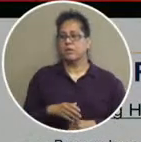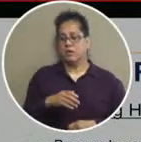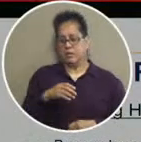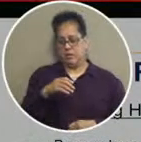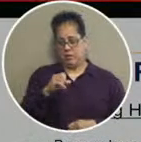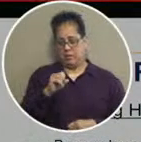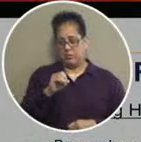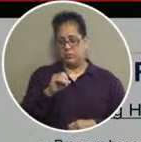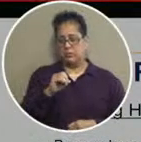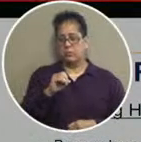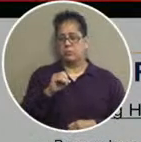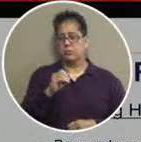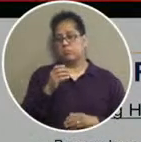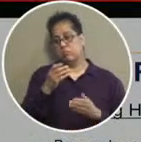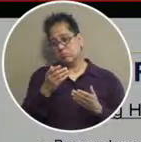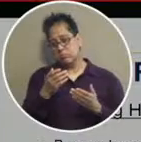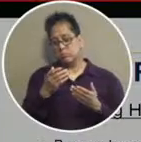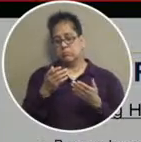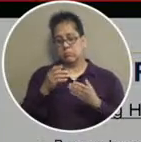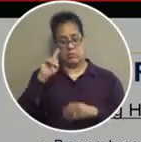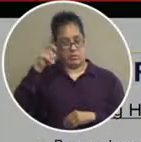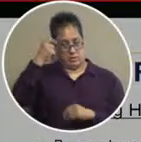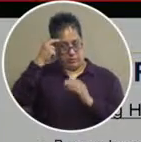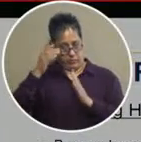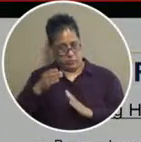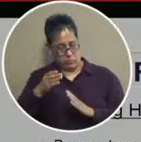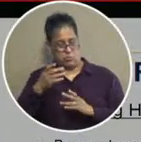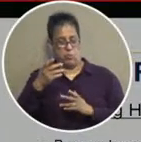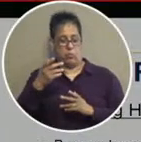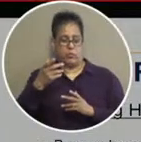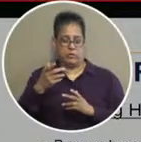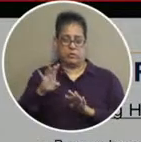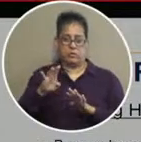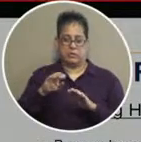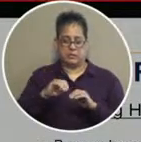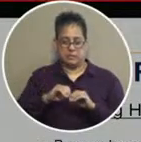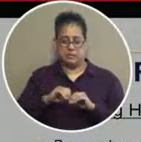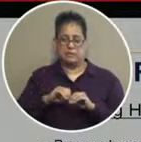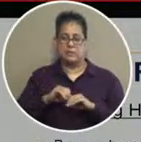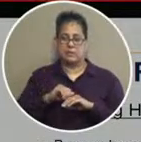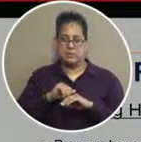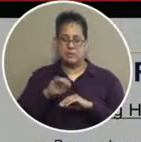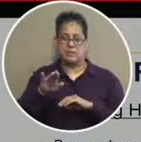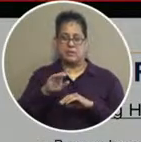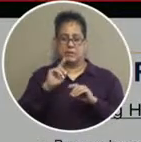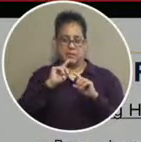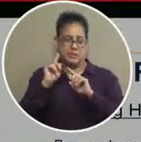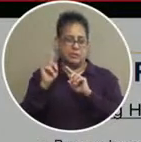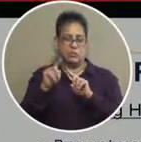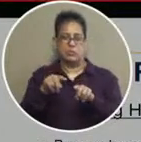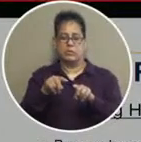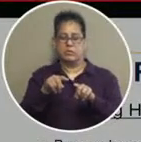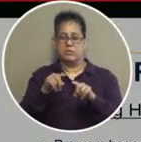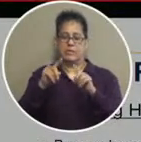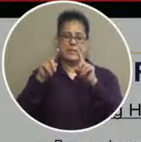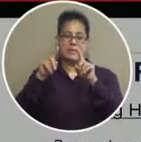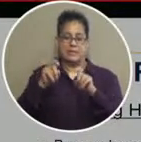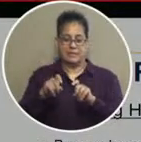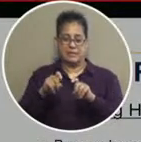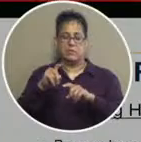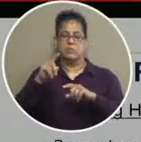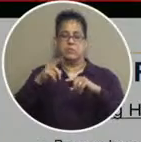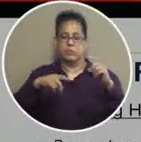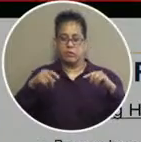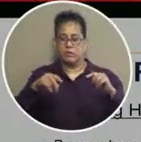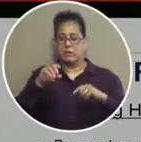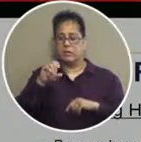So you may be aware that the governor actually sent down directives regarding testing in a variety of